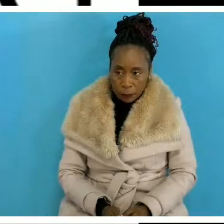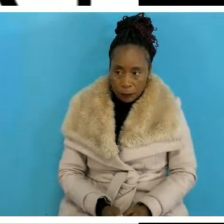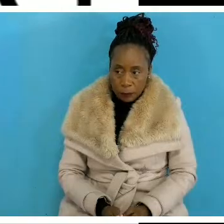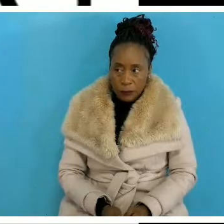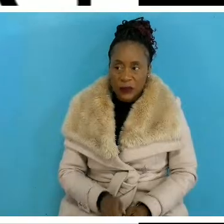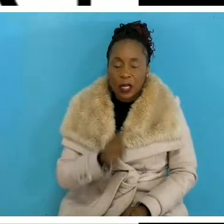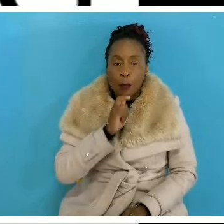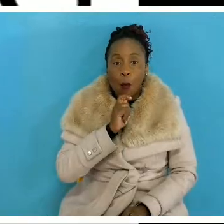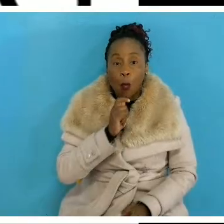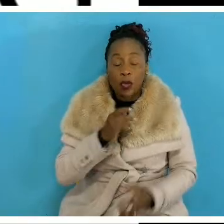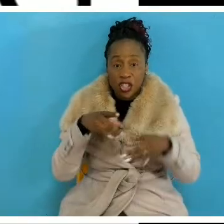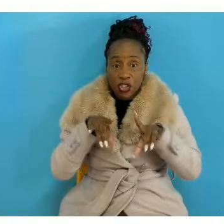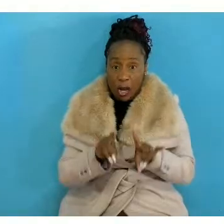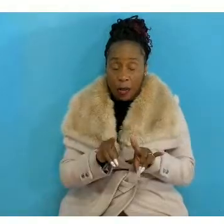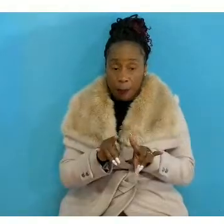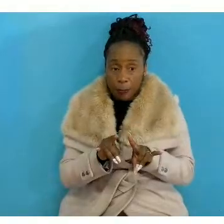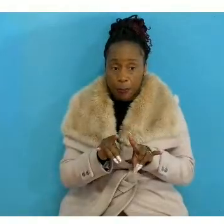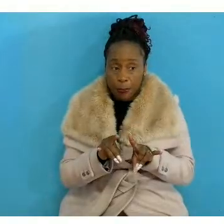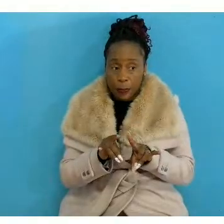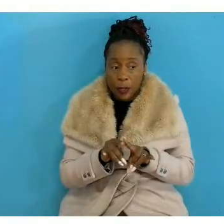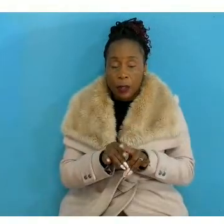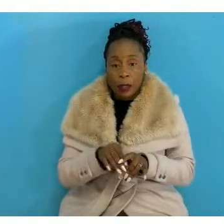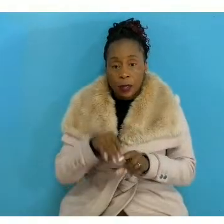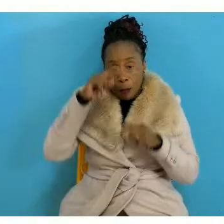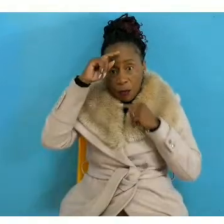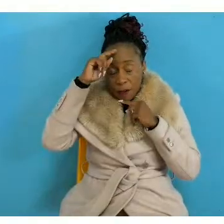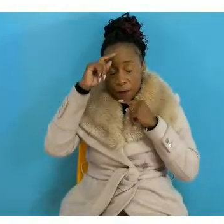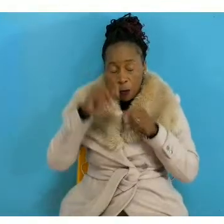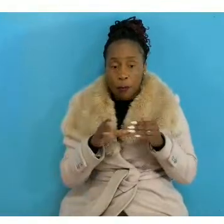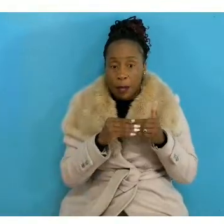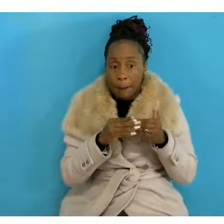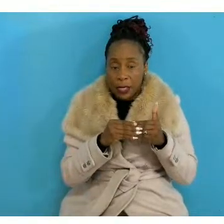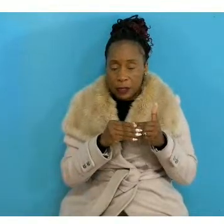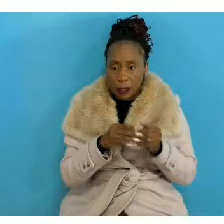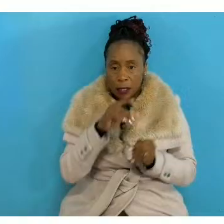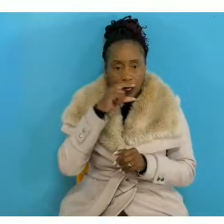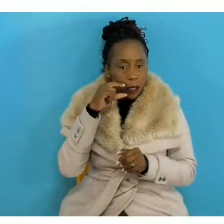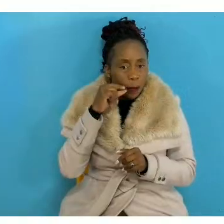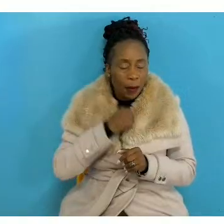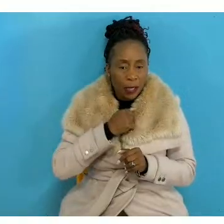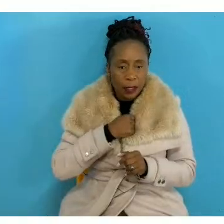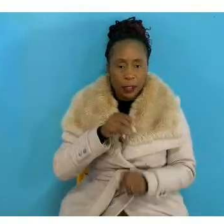Good morning, Chair and the portfolio members. My name is